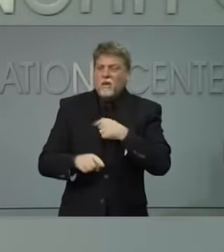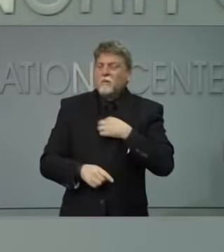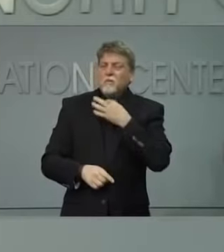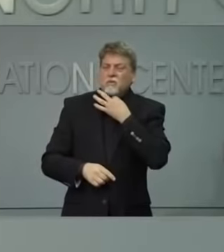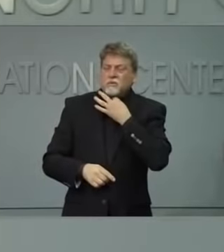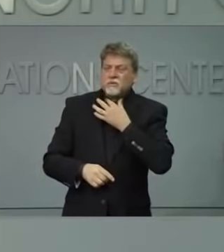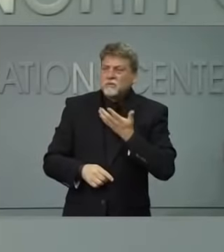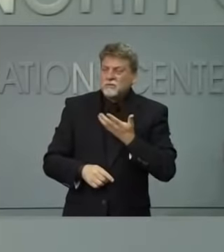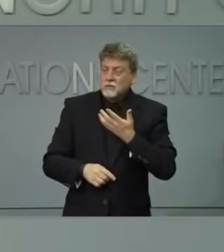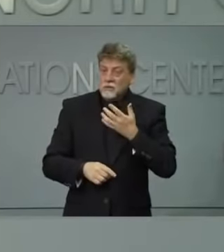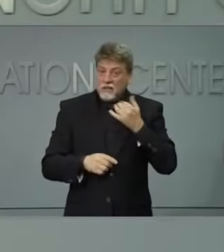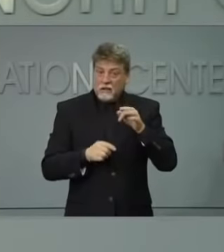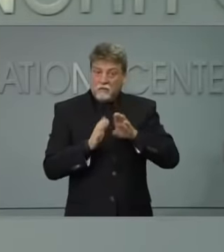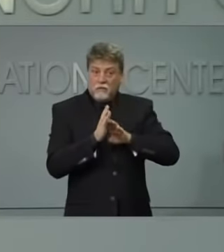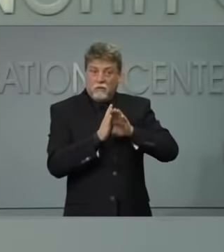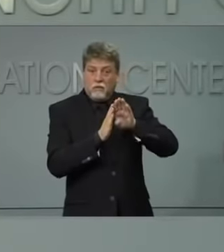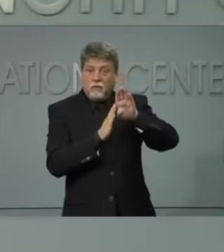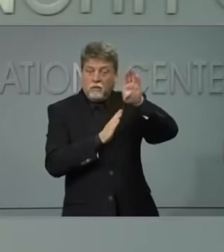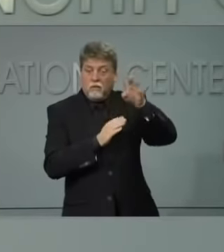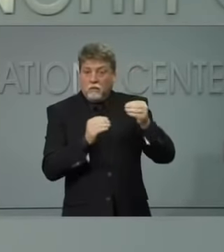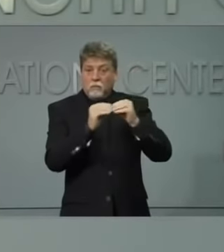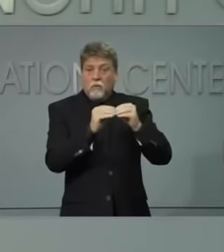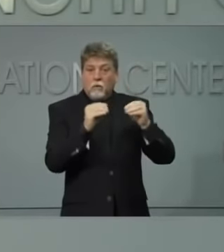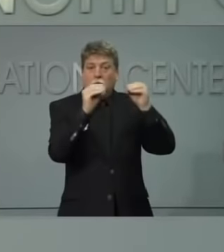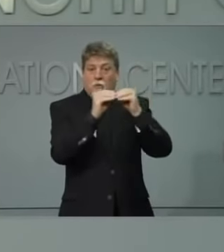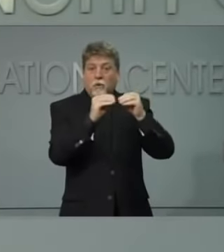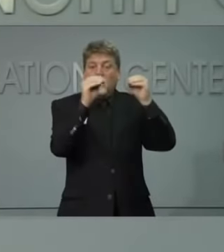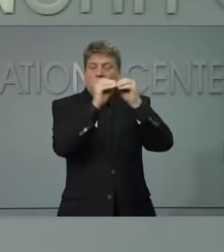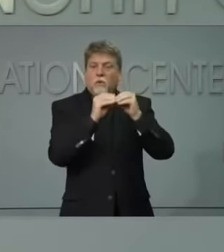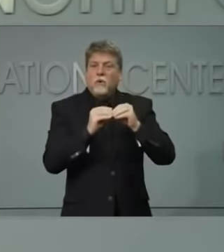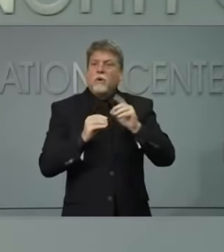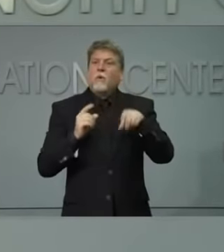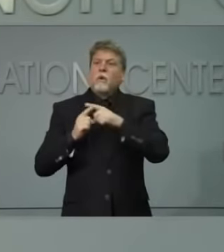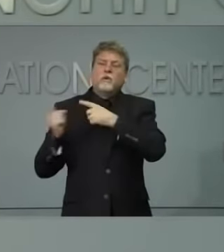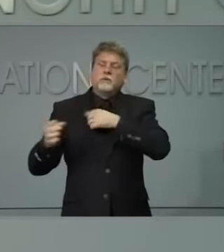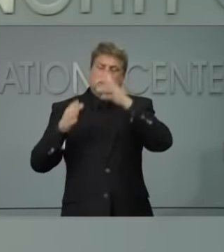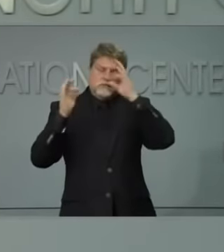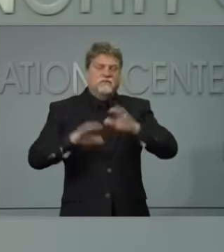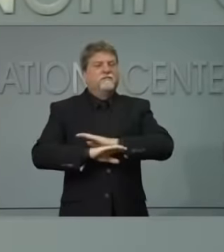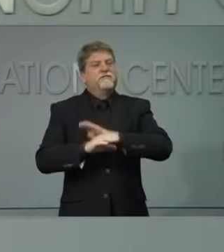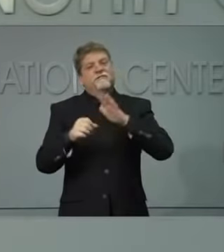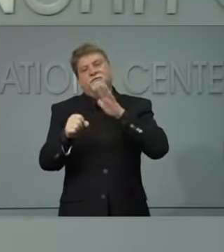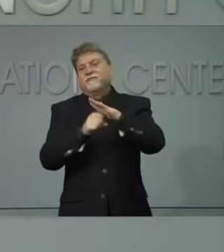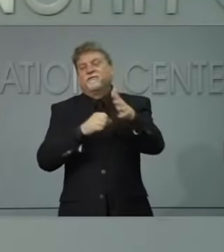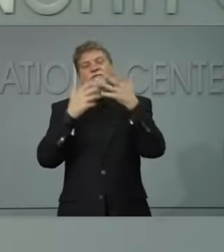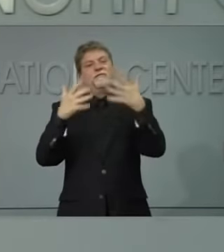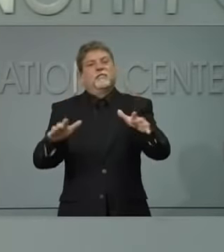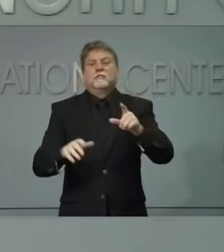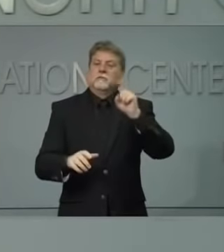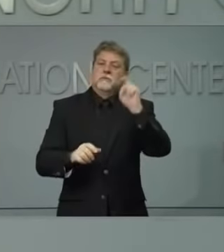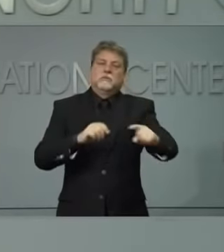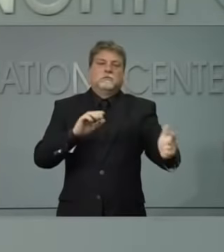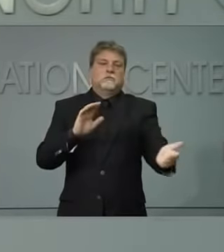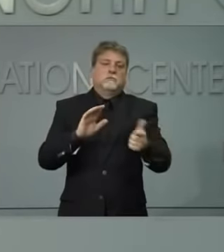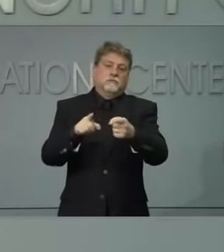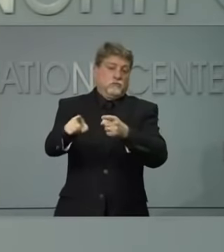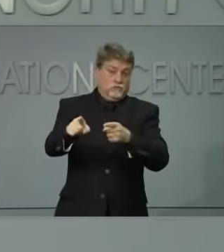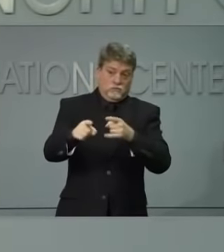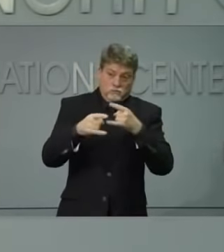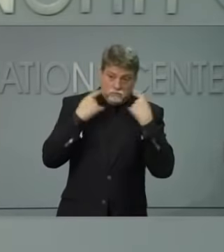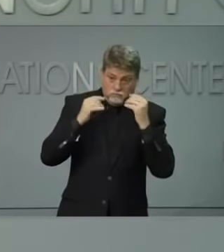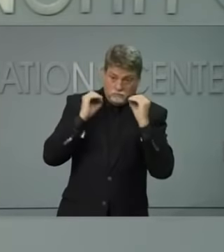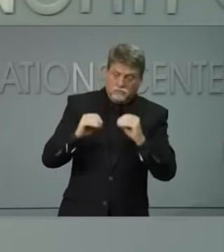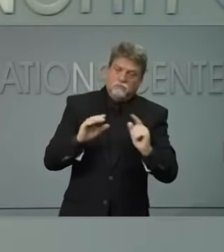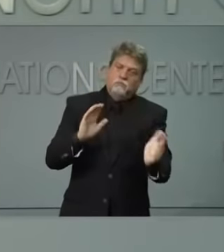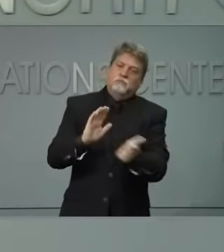go up, as we see the cases up, when is enough enough? And when do we really crack down and say, if you are not following along and not doing what